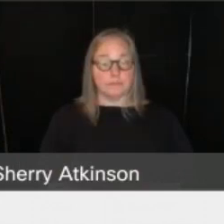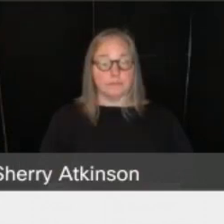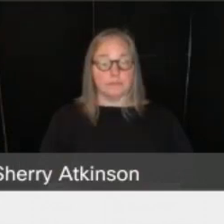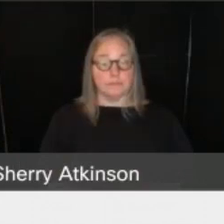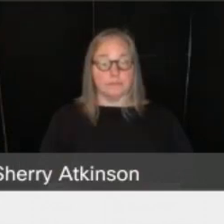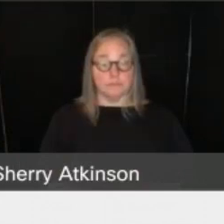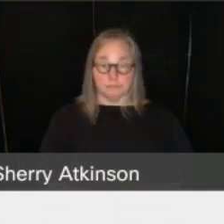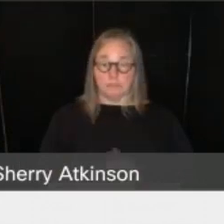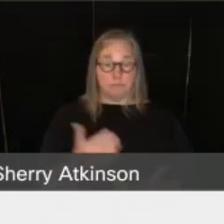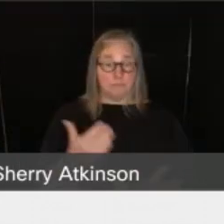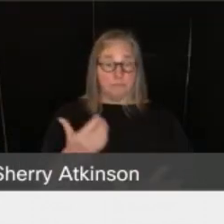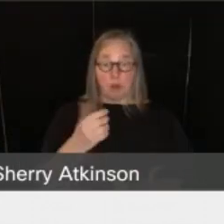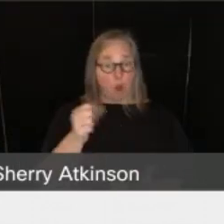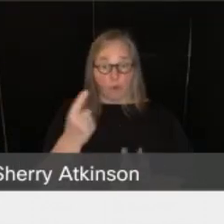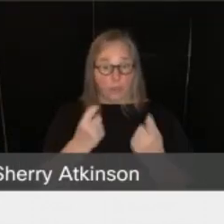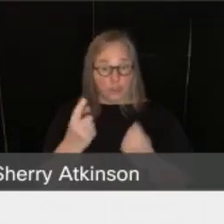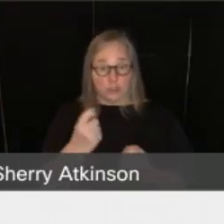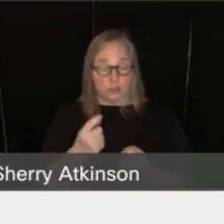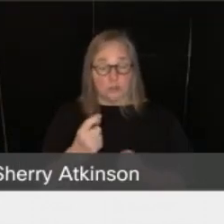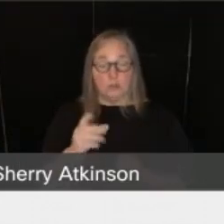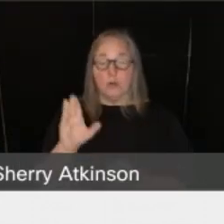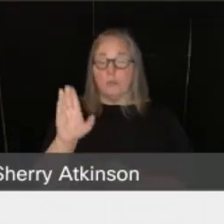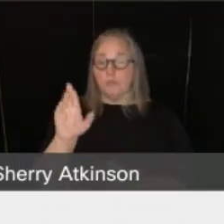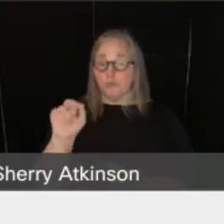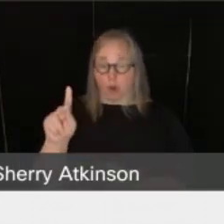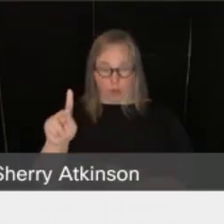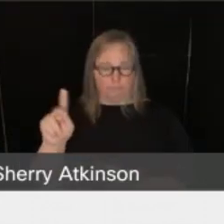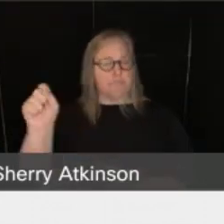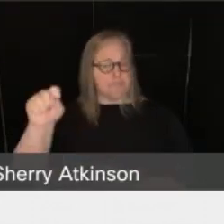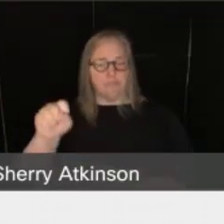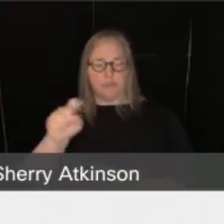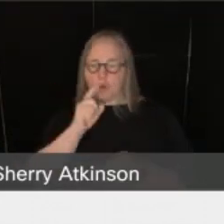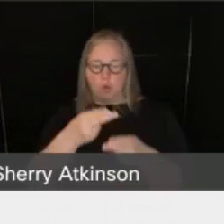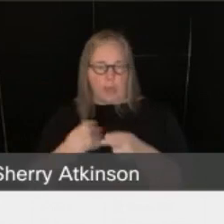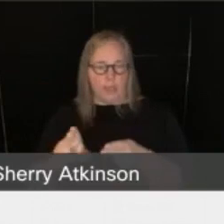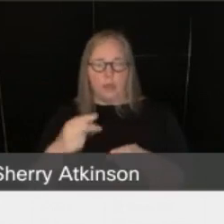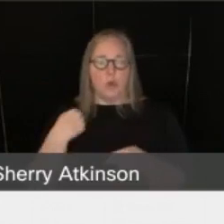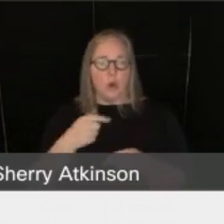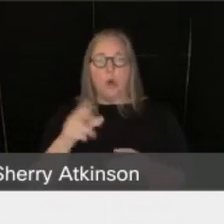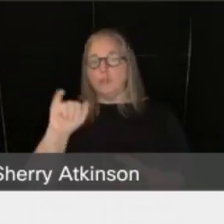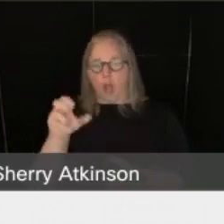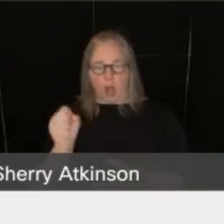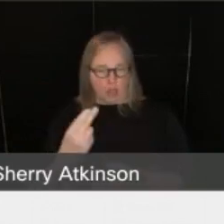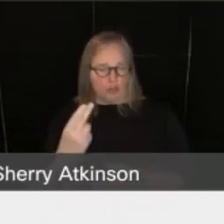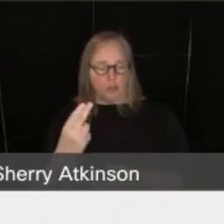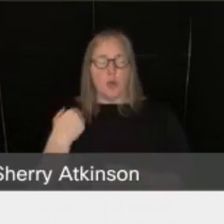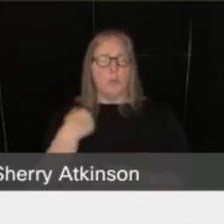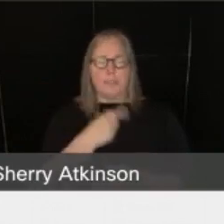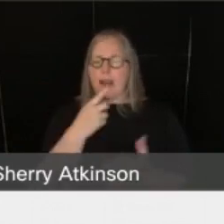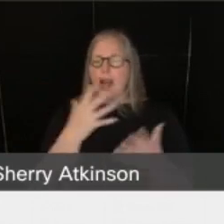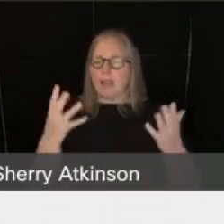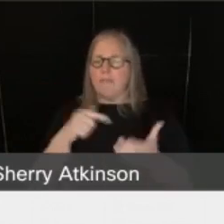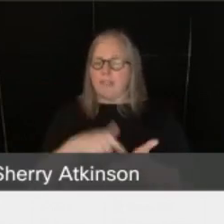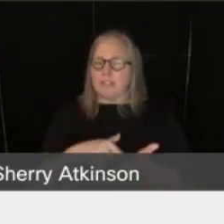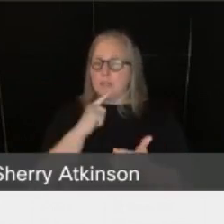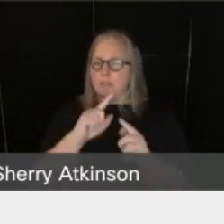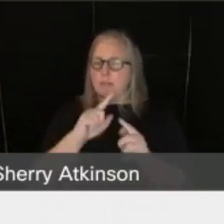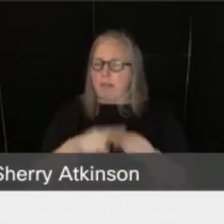Do we have any other questions? Yeah, just real quick. You said that a lot of this was based on pre-pandemic numbers, and